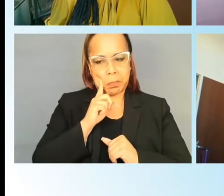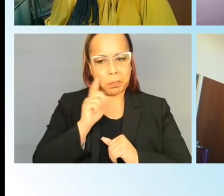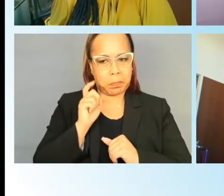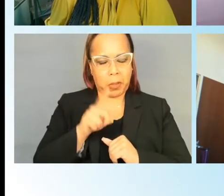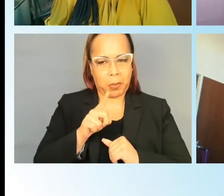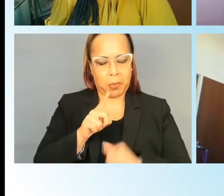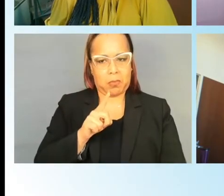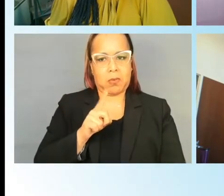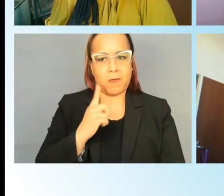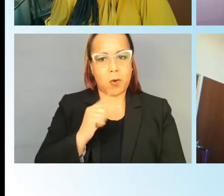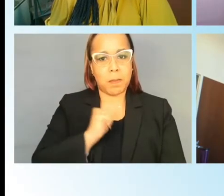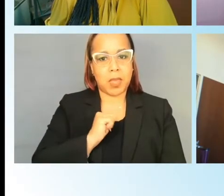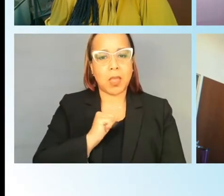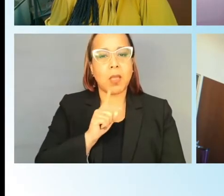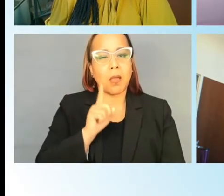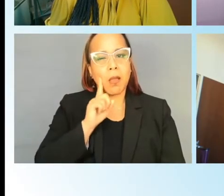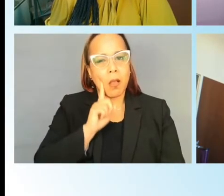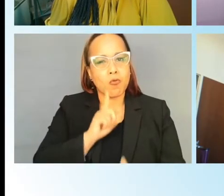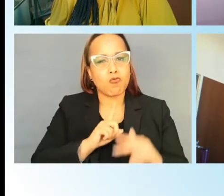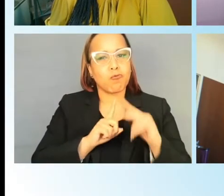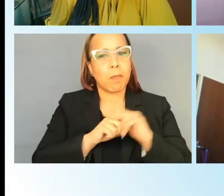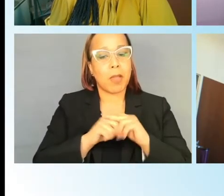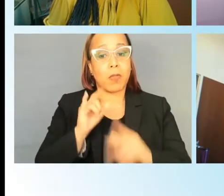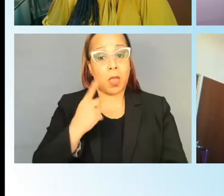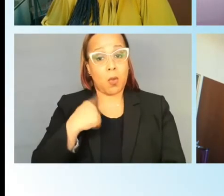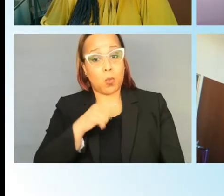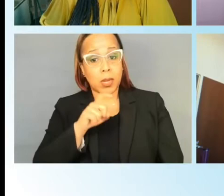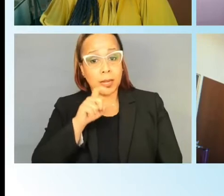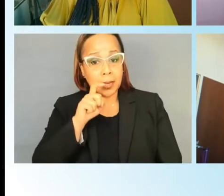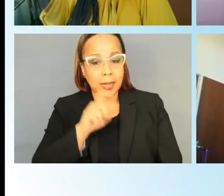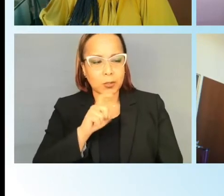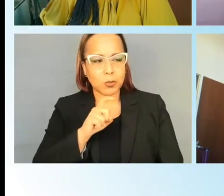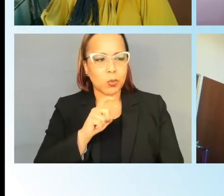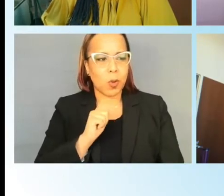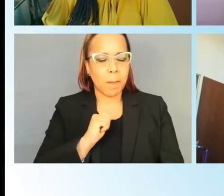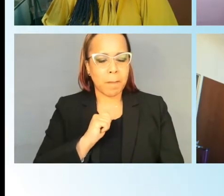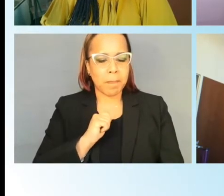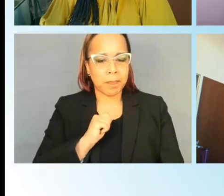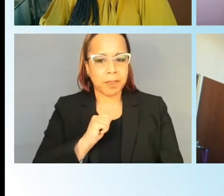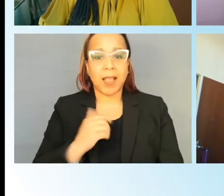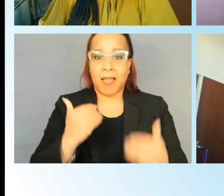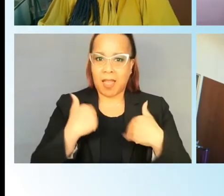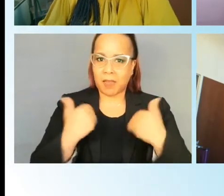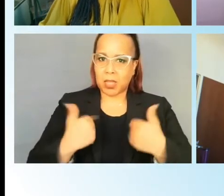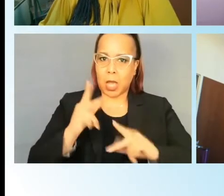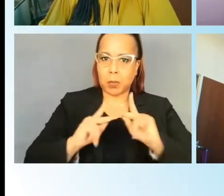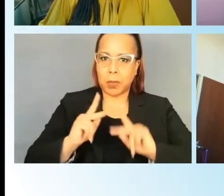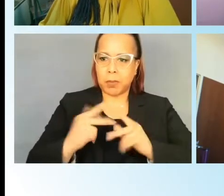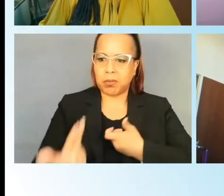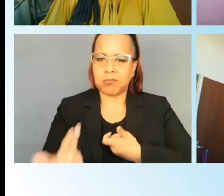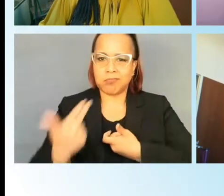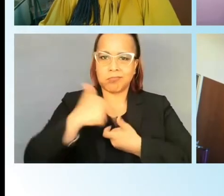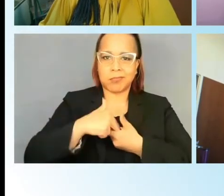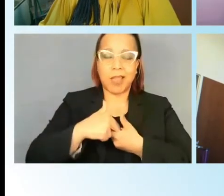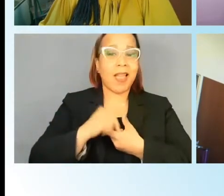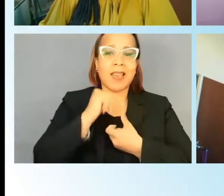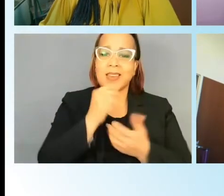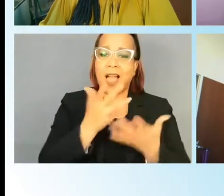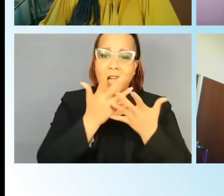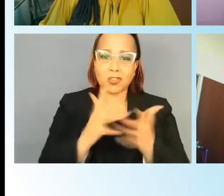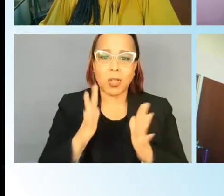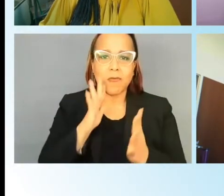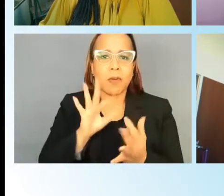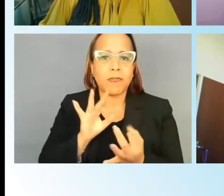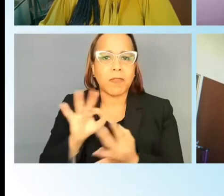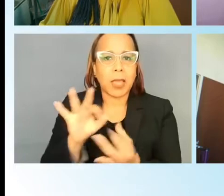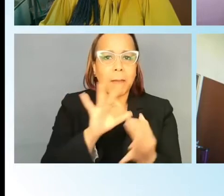is a reminder that we need to have young people at the table, not just to give feedback,